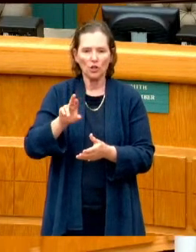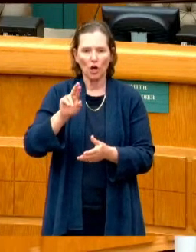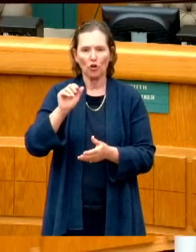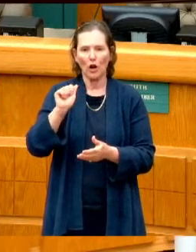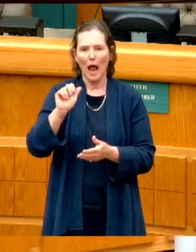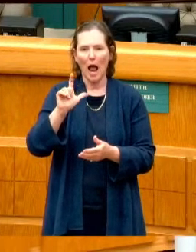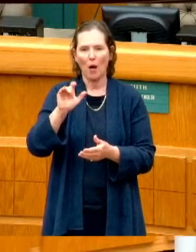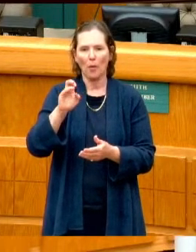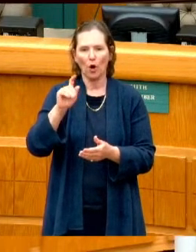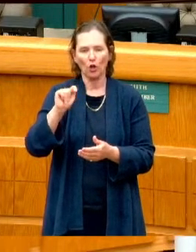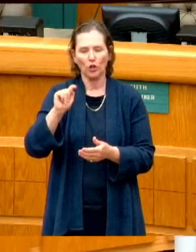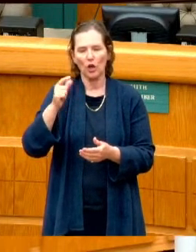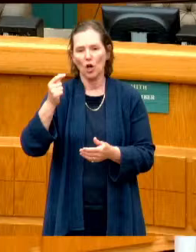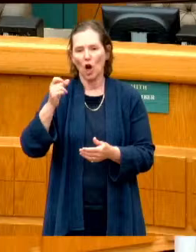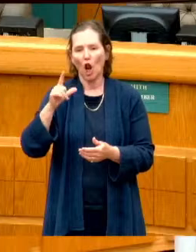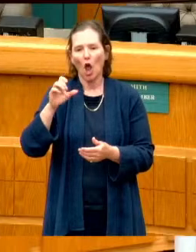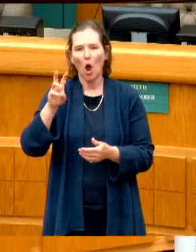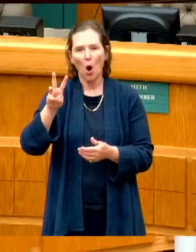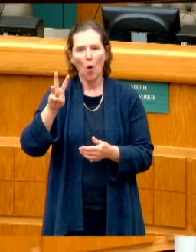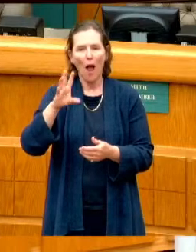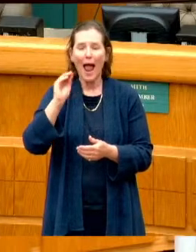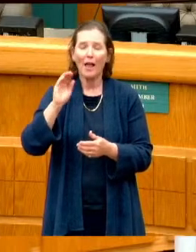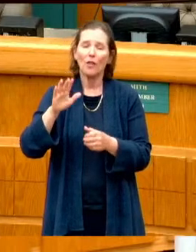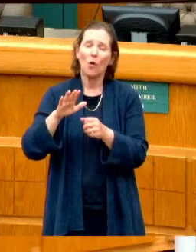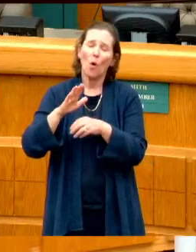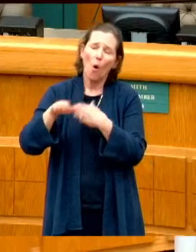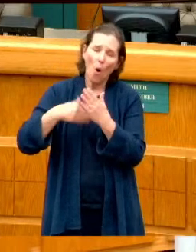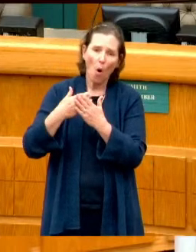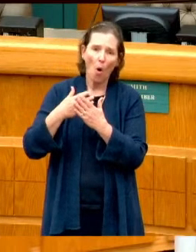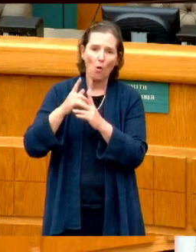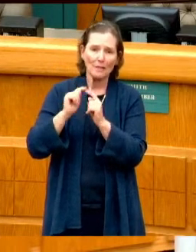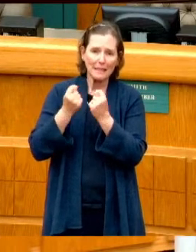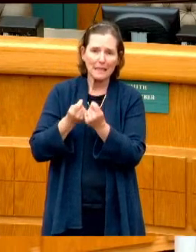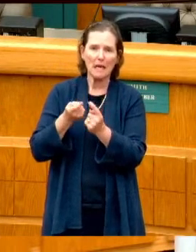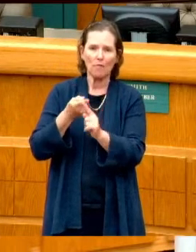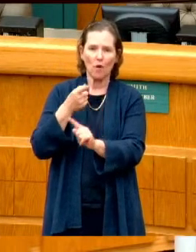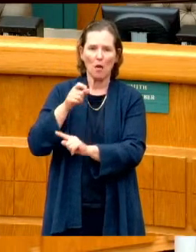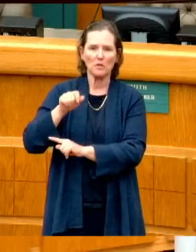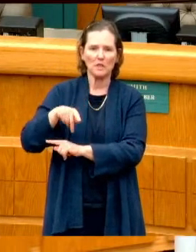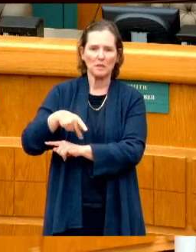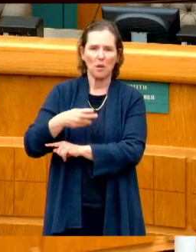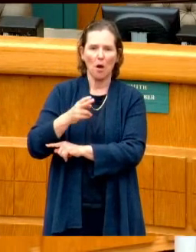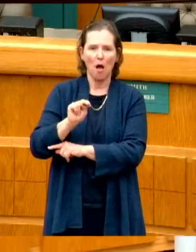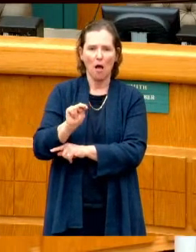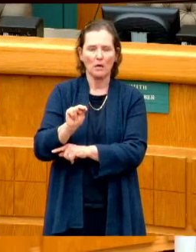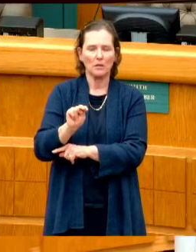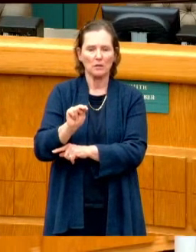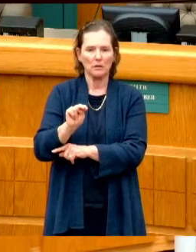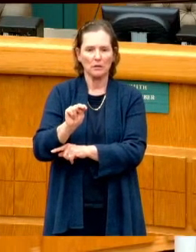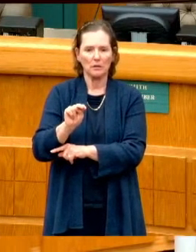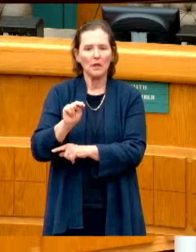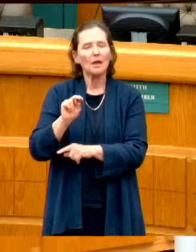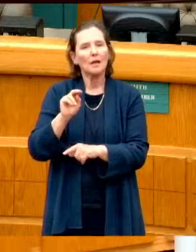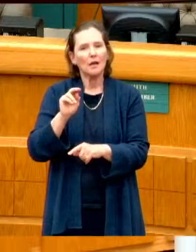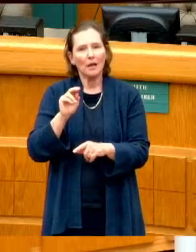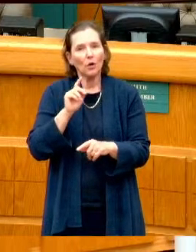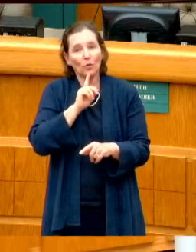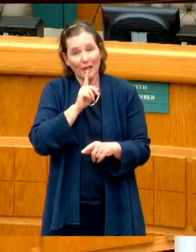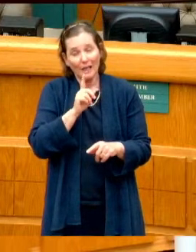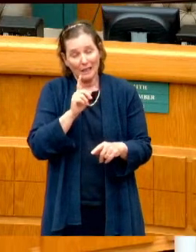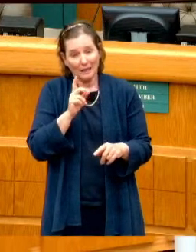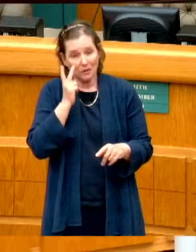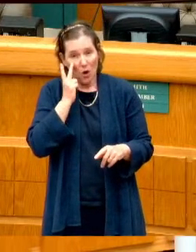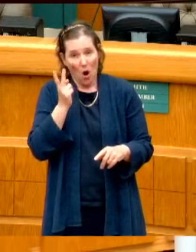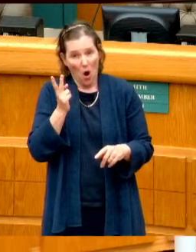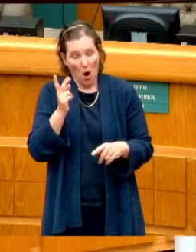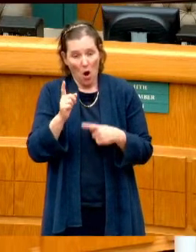entire Christi Spawn health team. There is no doubt that when you see a team like this work, it's because